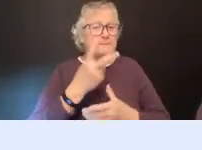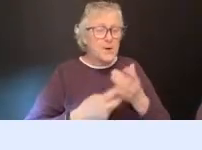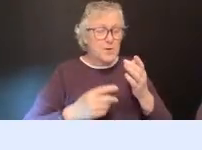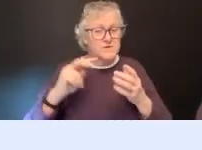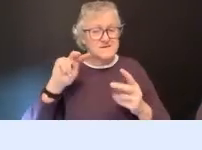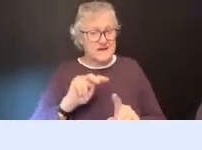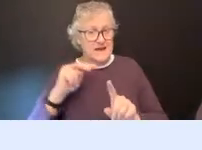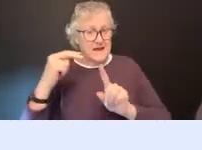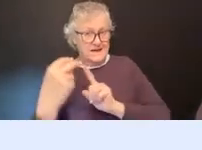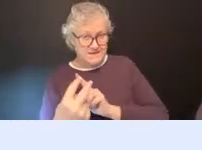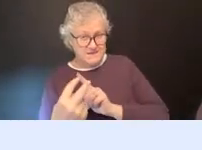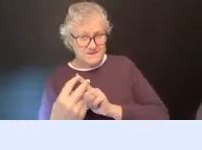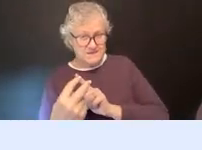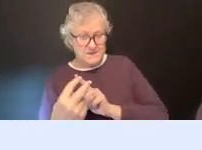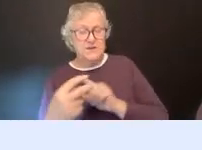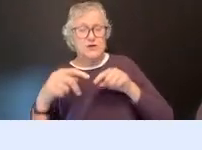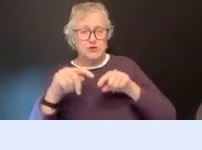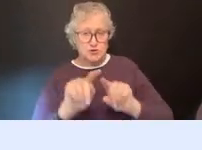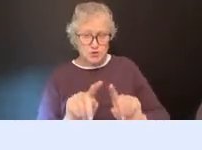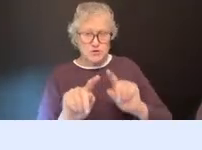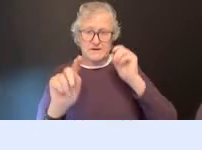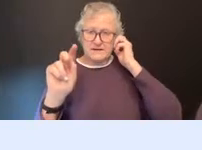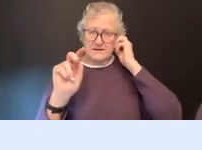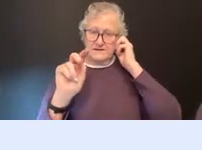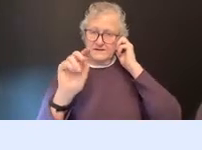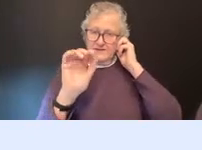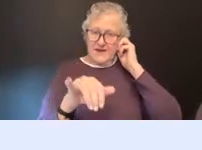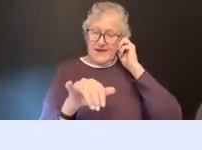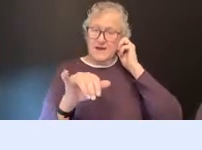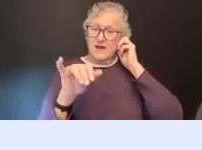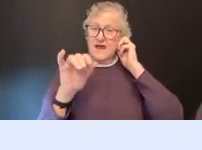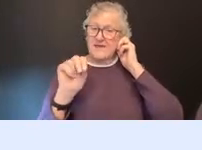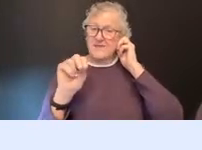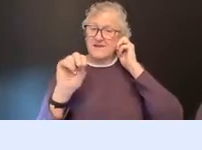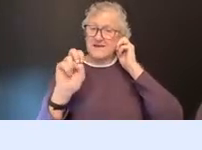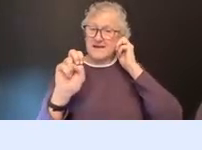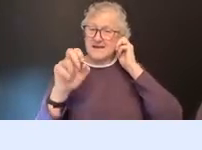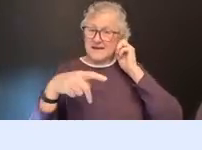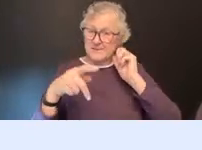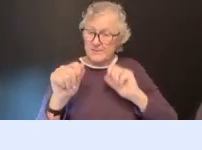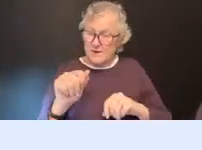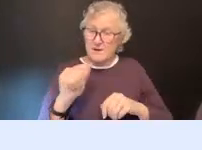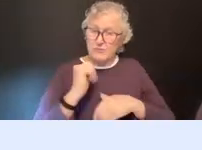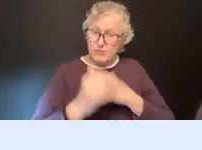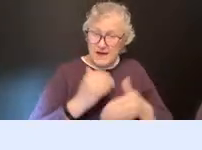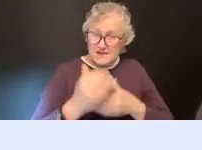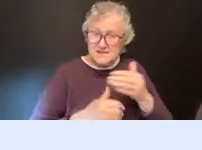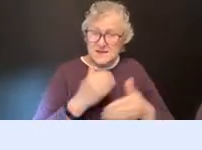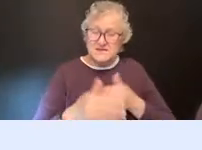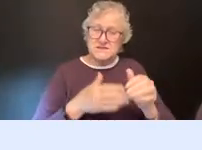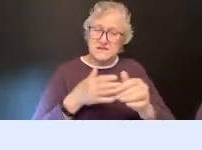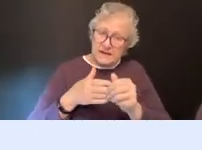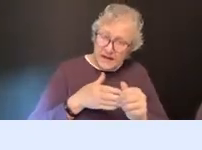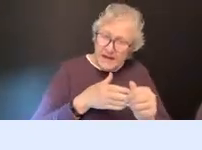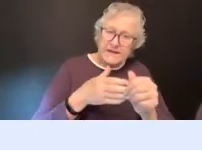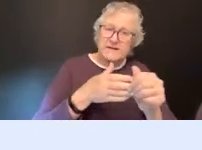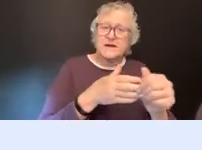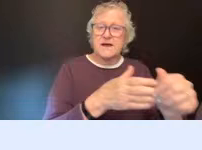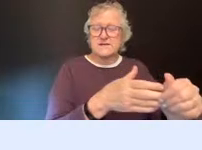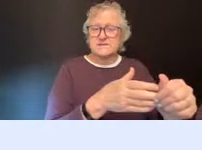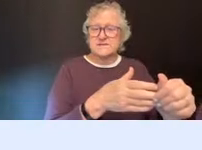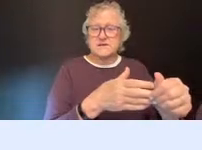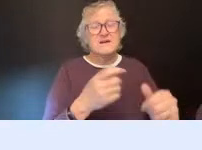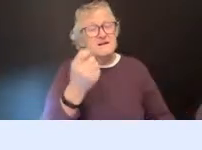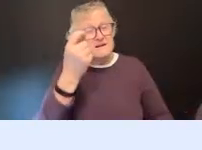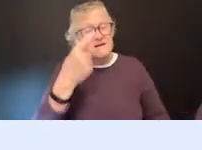primary concern. The NEPA process matters, and we should let it guide us in mitigating safety concerns. I grew up in New York